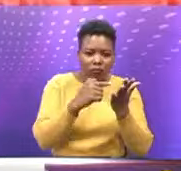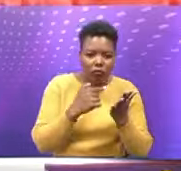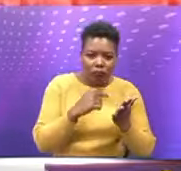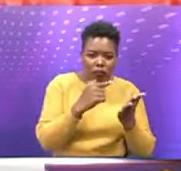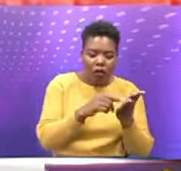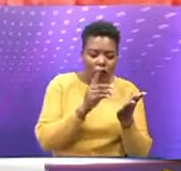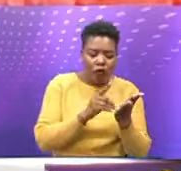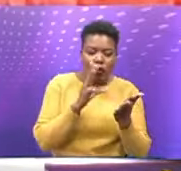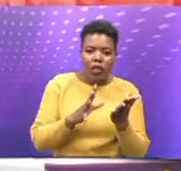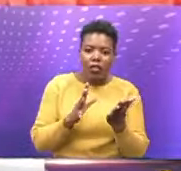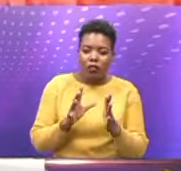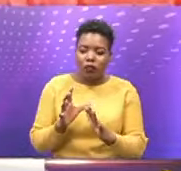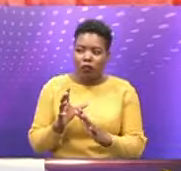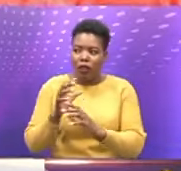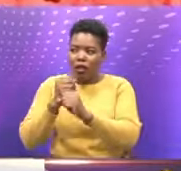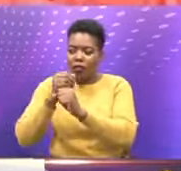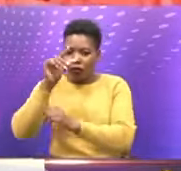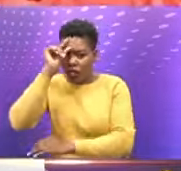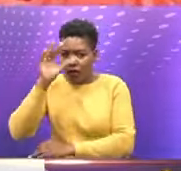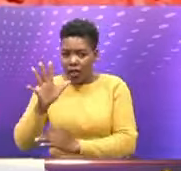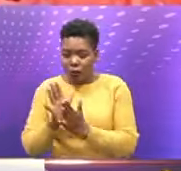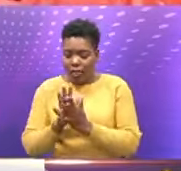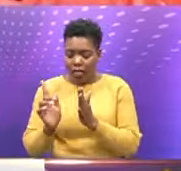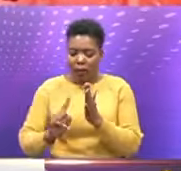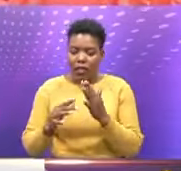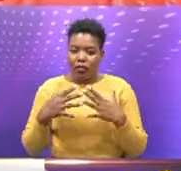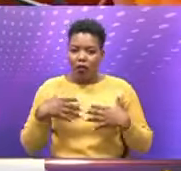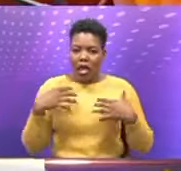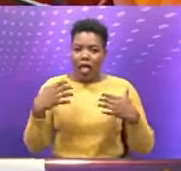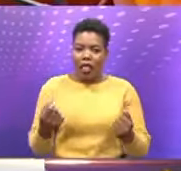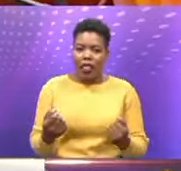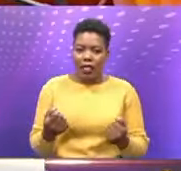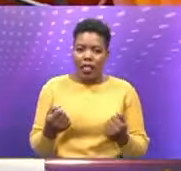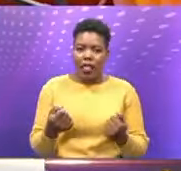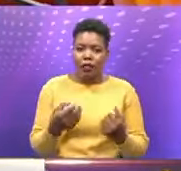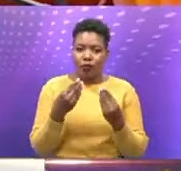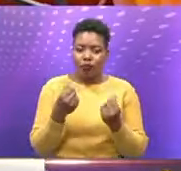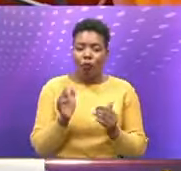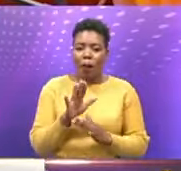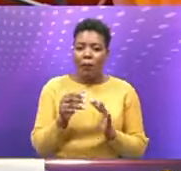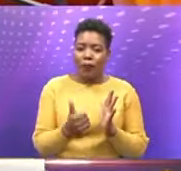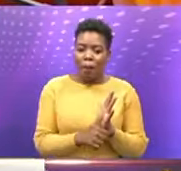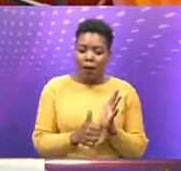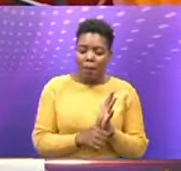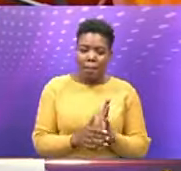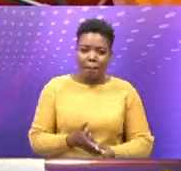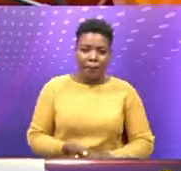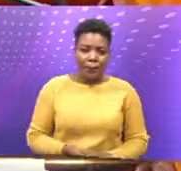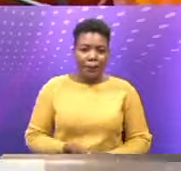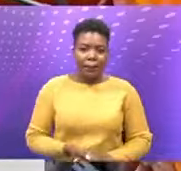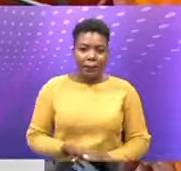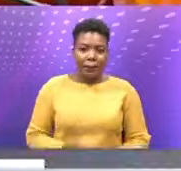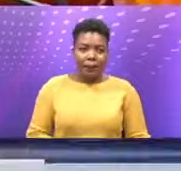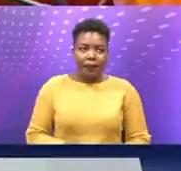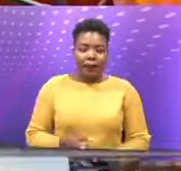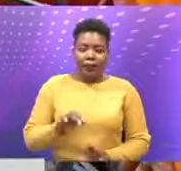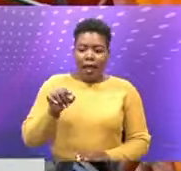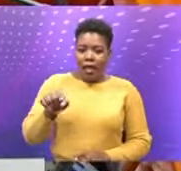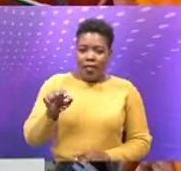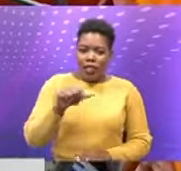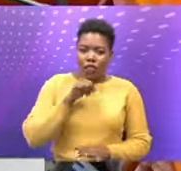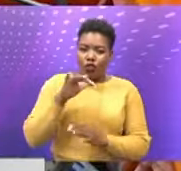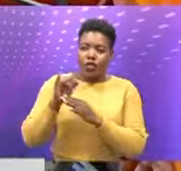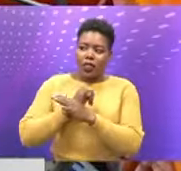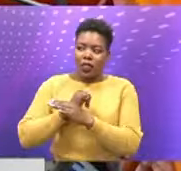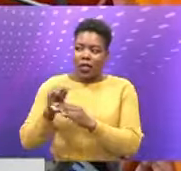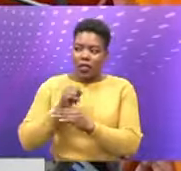lakteche, riwruok mar governors kaachiel gi migao mar thieth. You are saying this is not interns are about